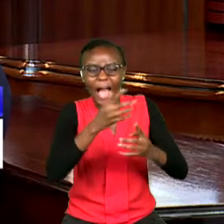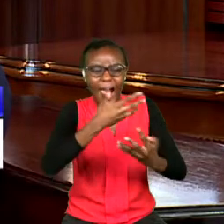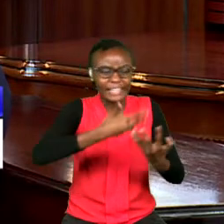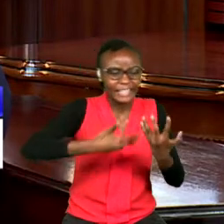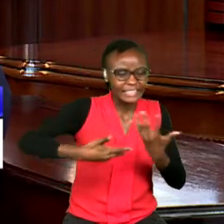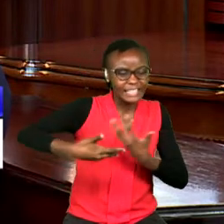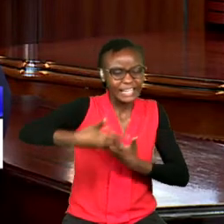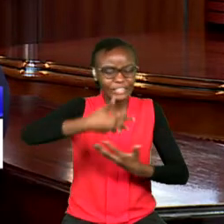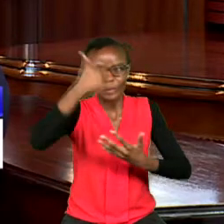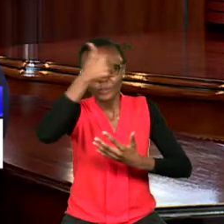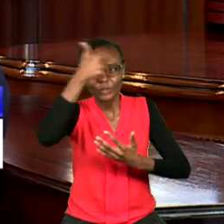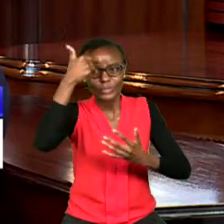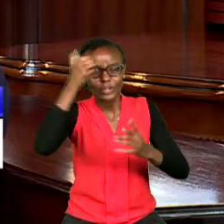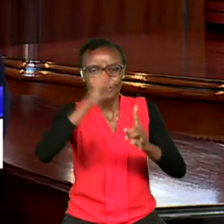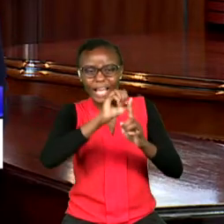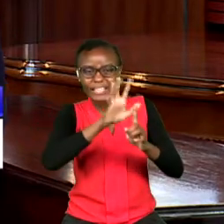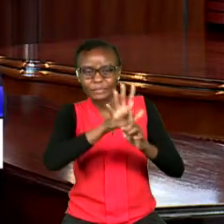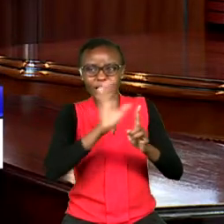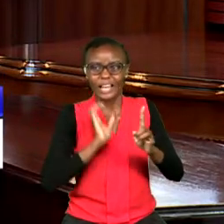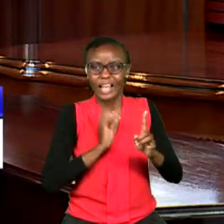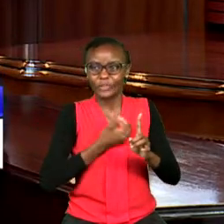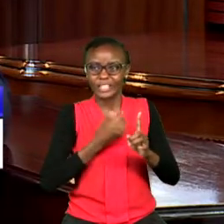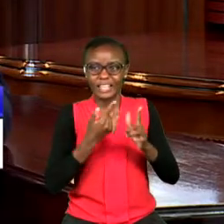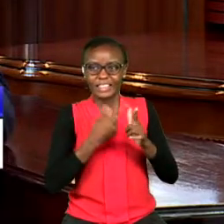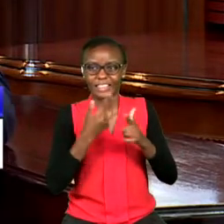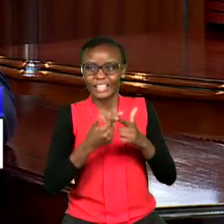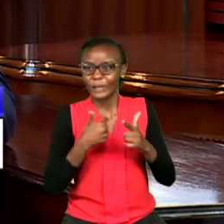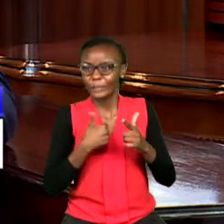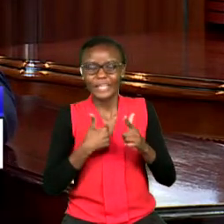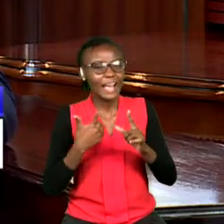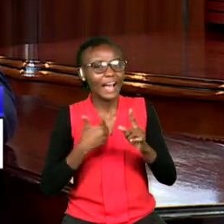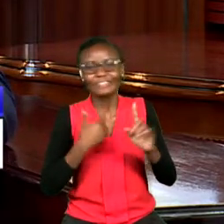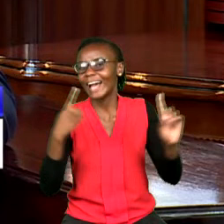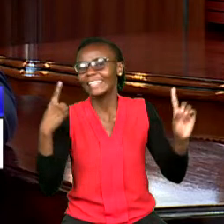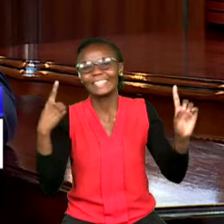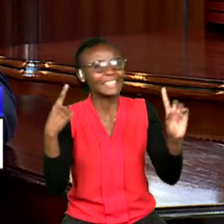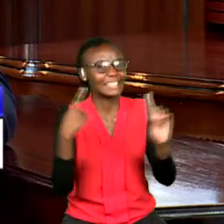been exposed to maybe have a different